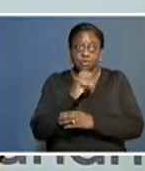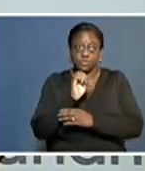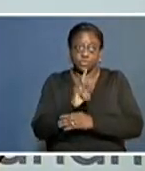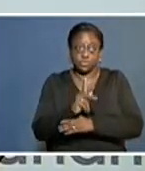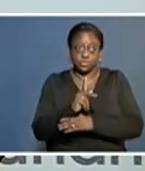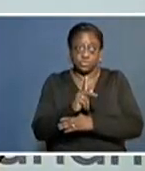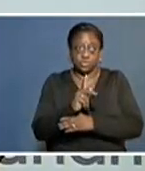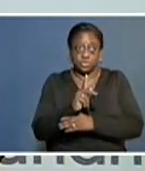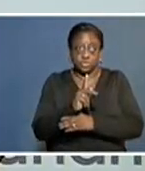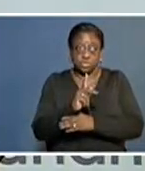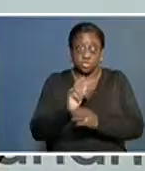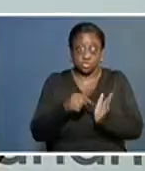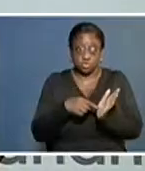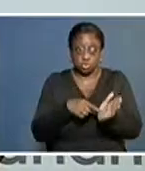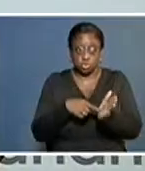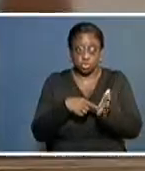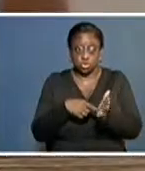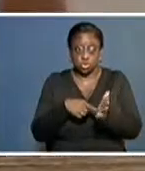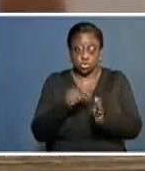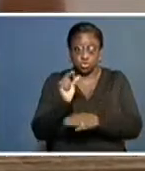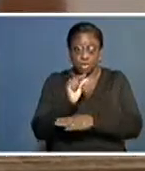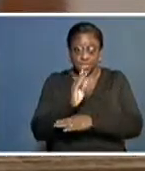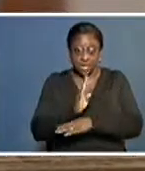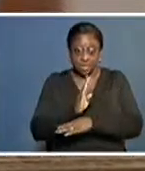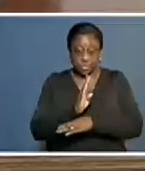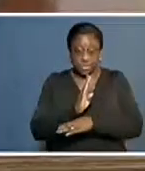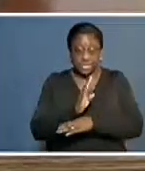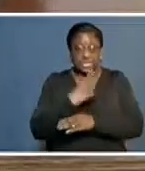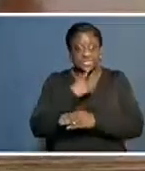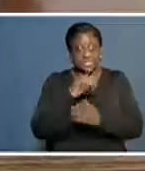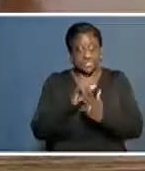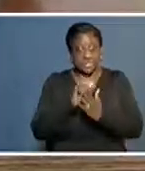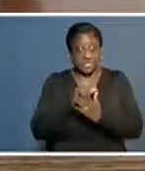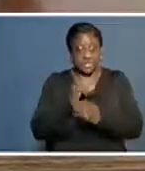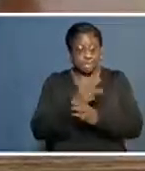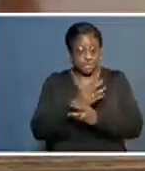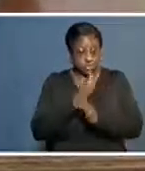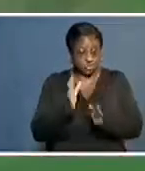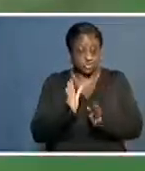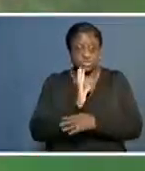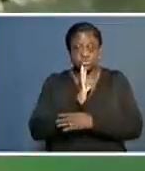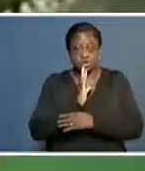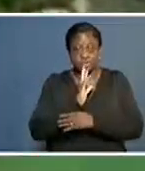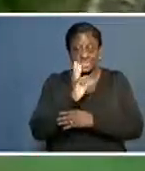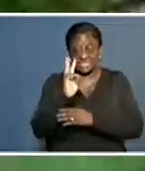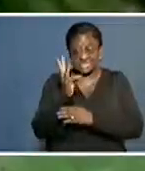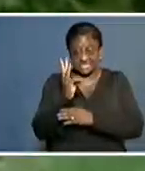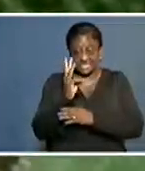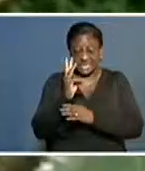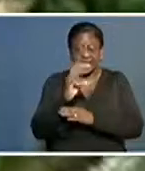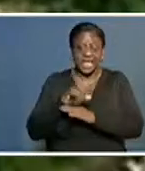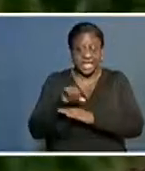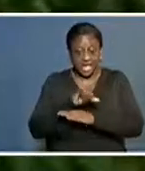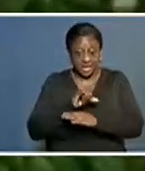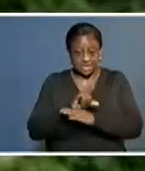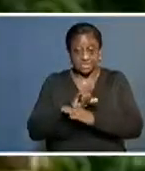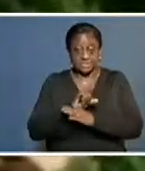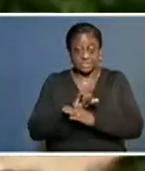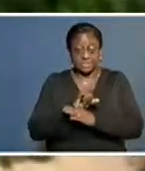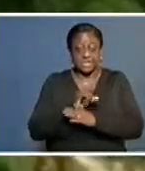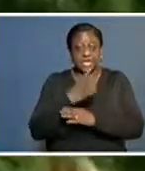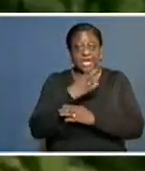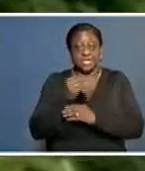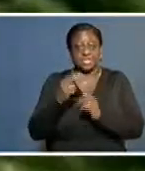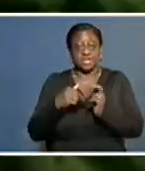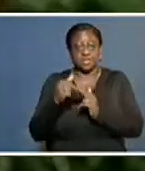to showcase Grand Bahama. Although the ministry is marketing the country's 16 island destinations, Cooper acknowledges the need to